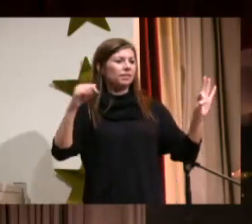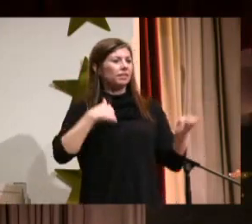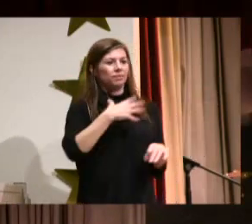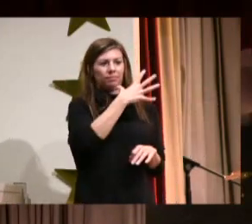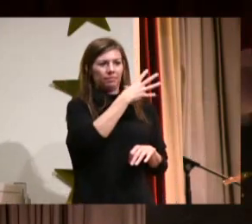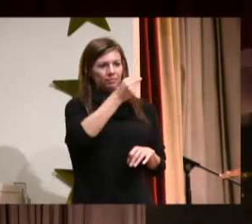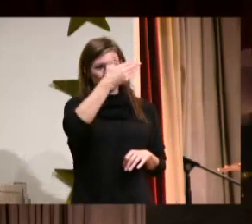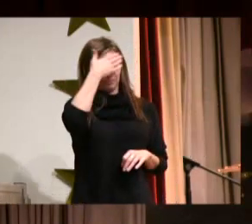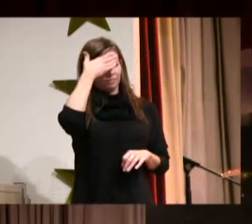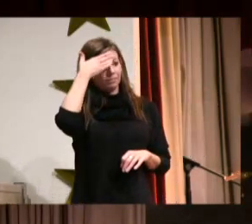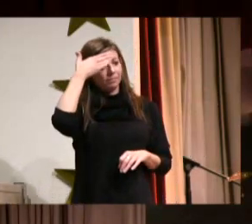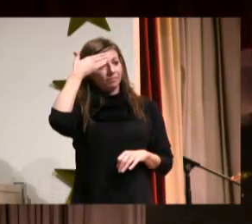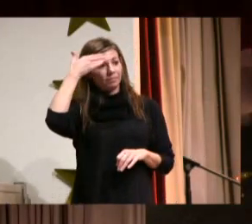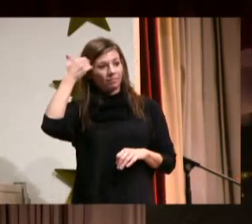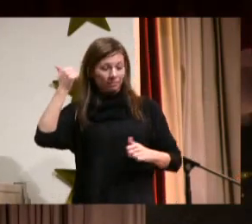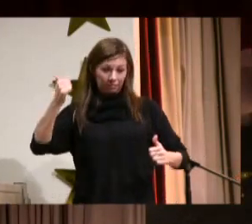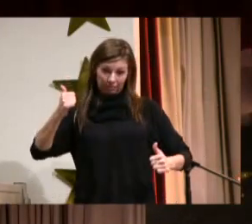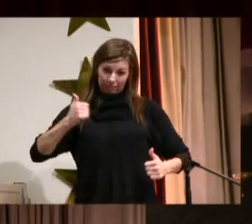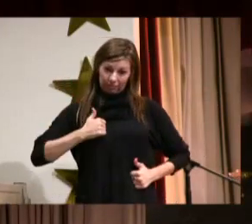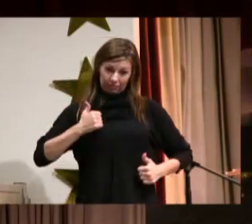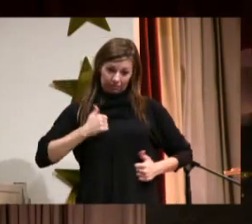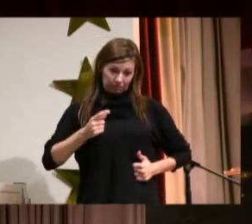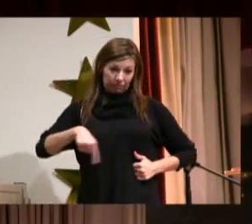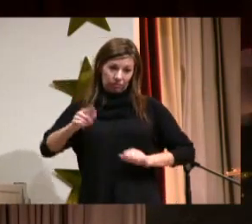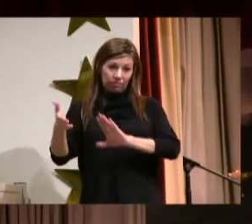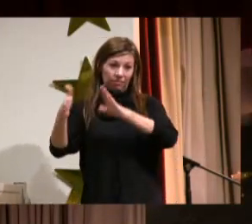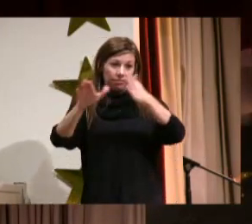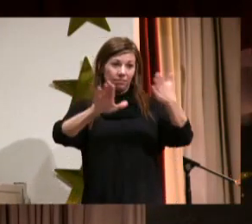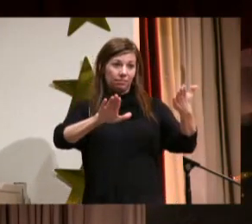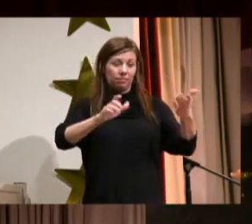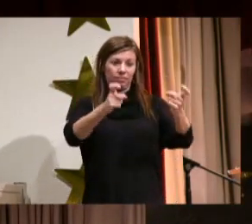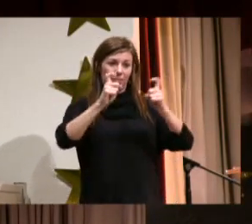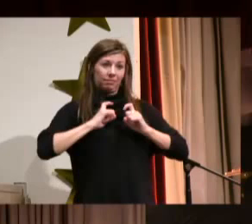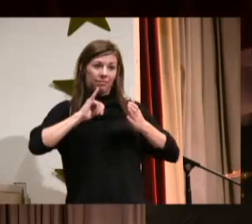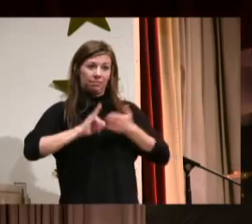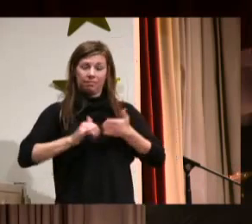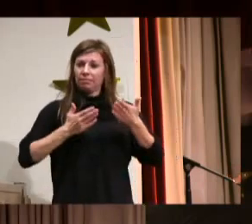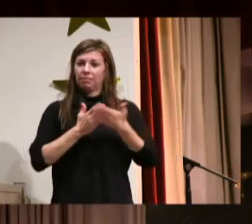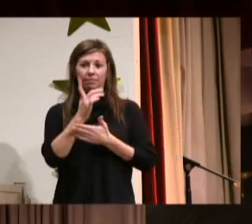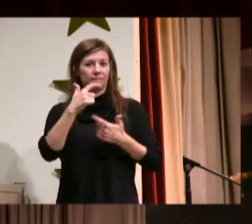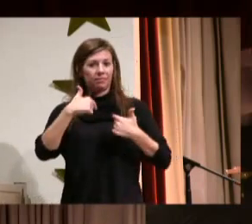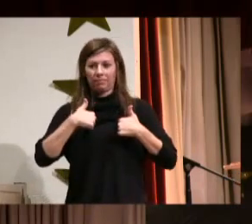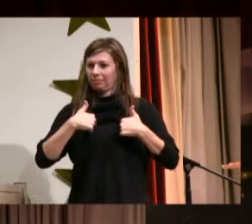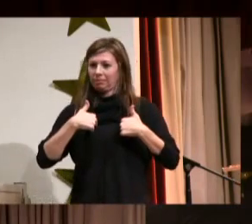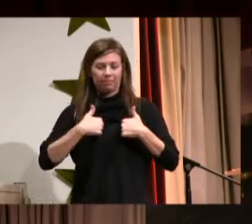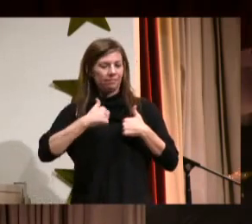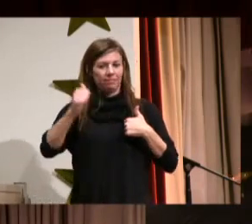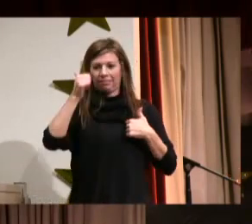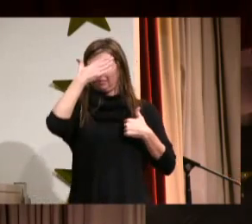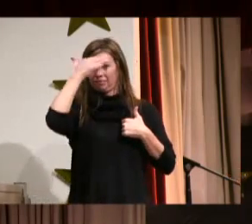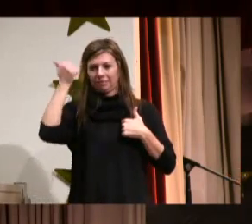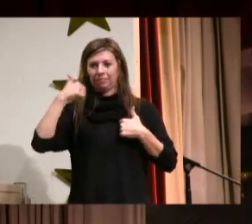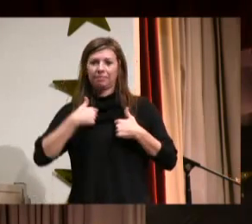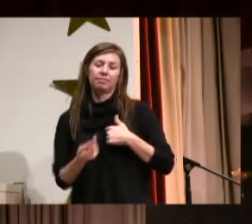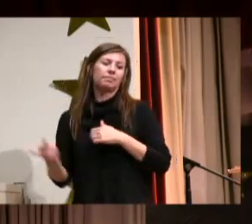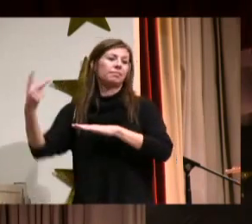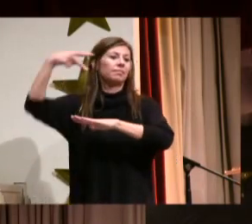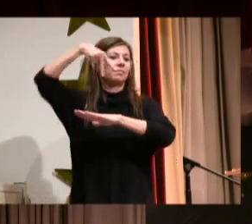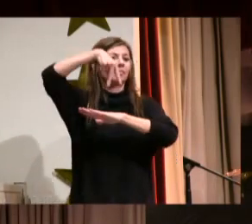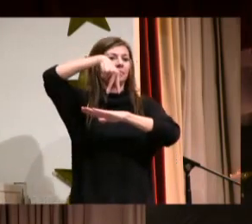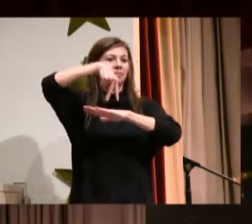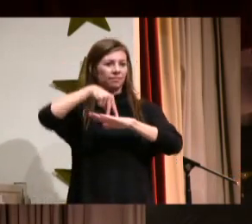Forget the man who died, who gave that the right to meet, and I'd